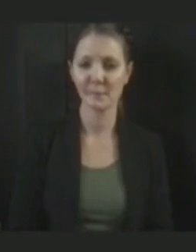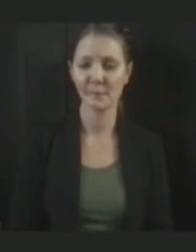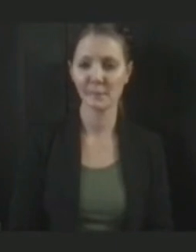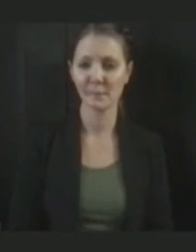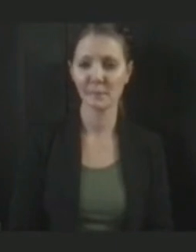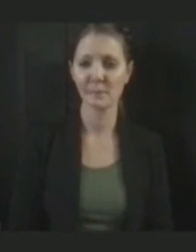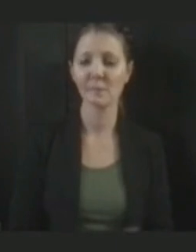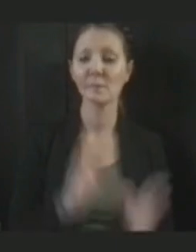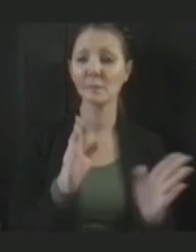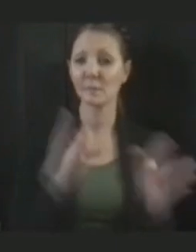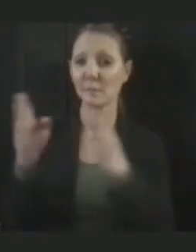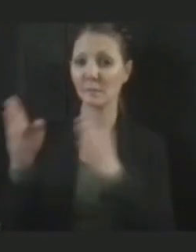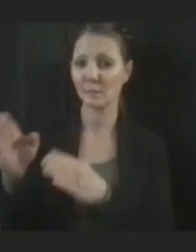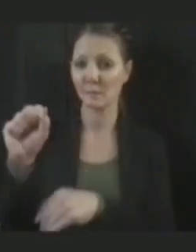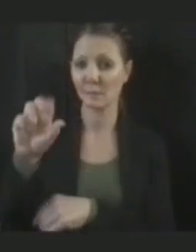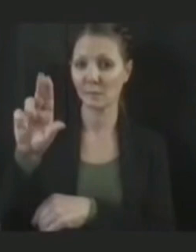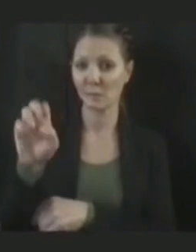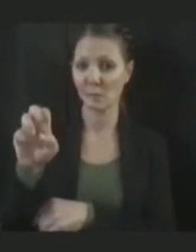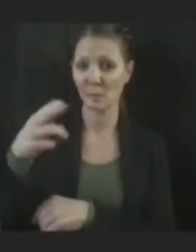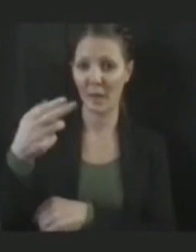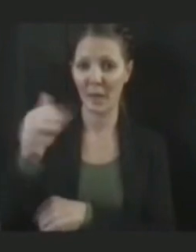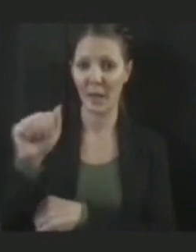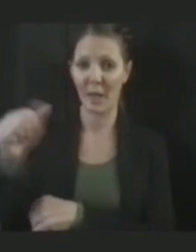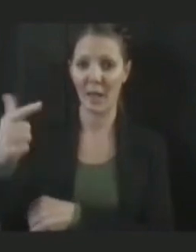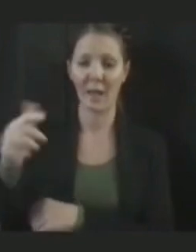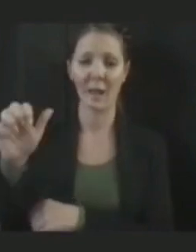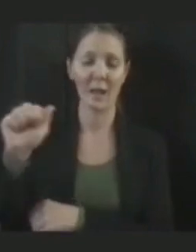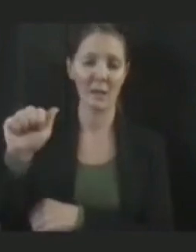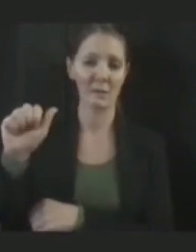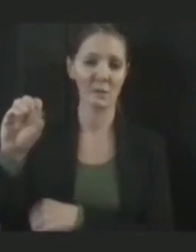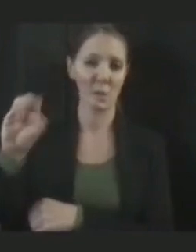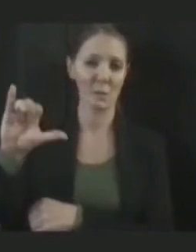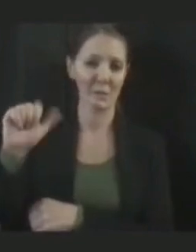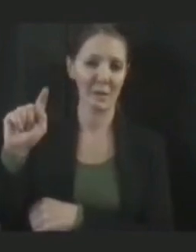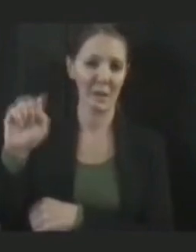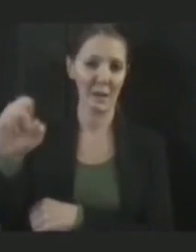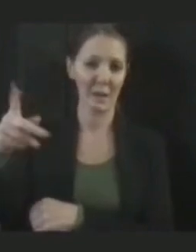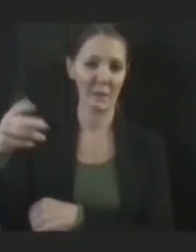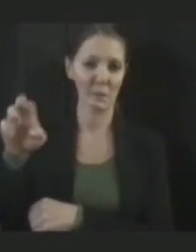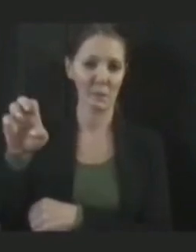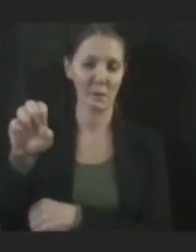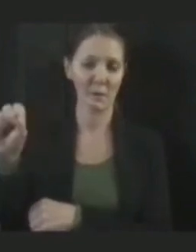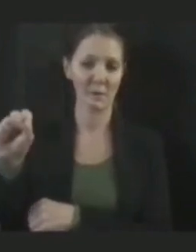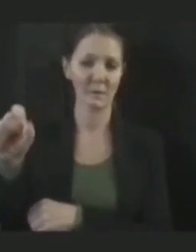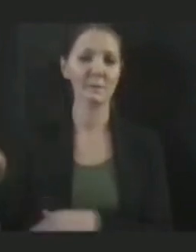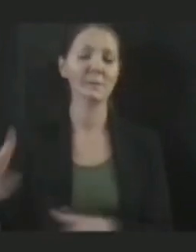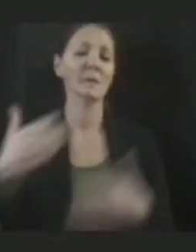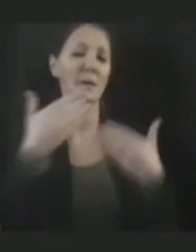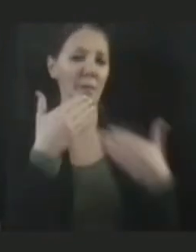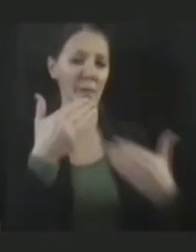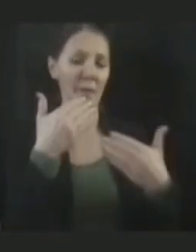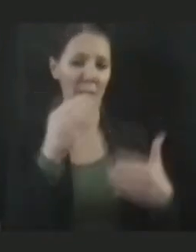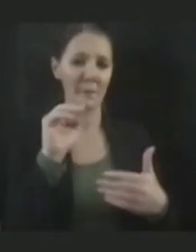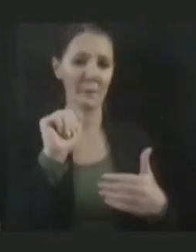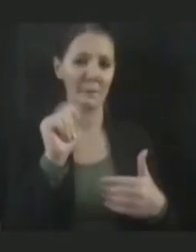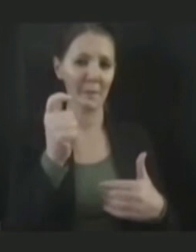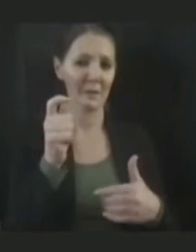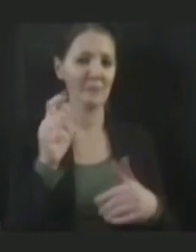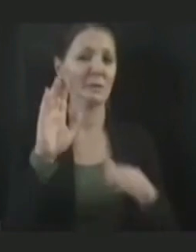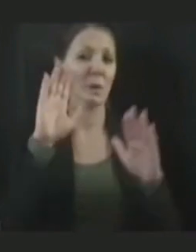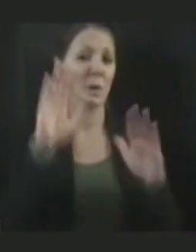Move along next to Sue Haig of the Associated Press. Thanks, Max. Good afternoon. Good afternoon, Governor. hope you're feeling well.